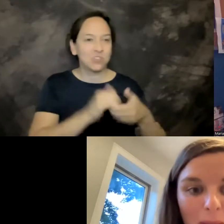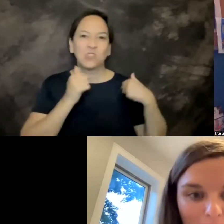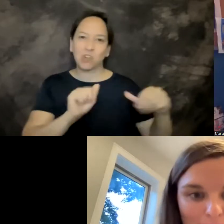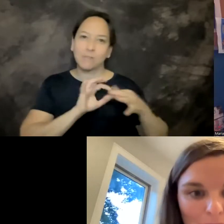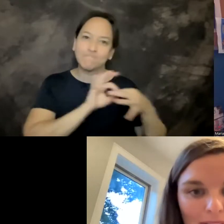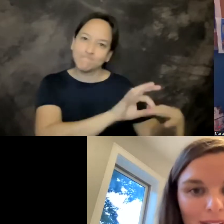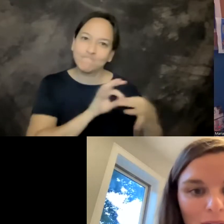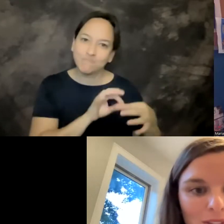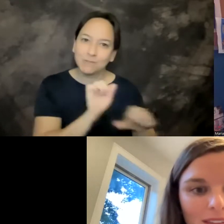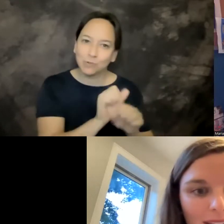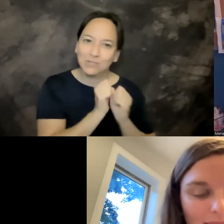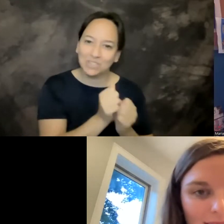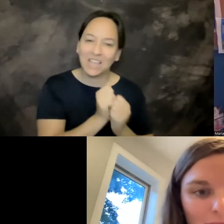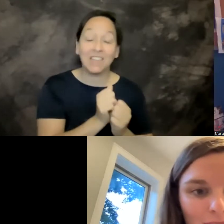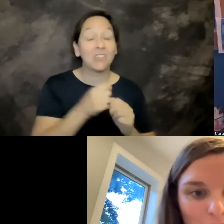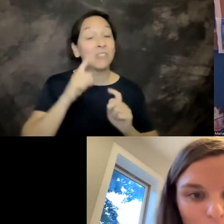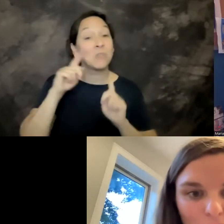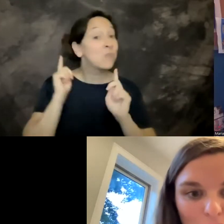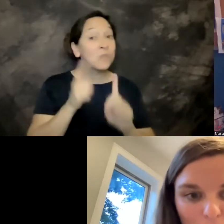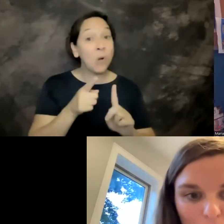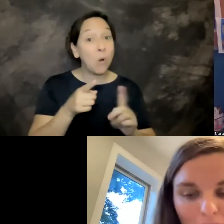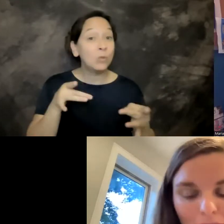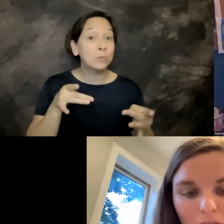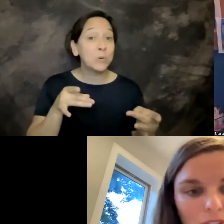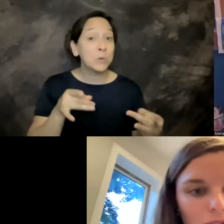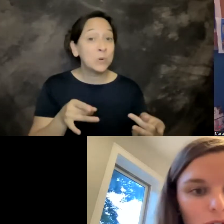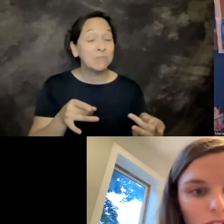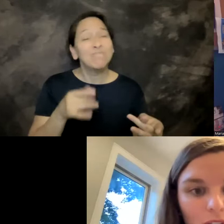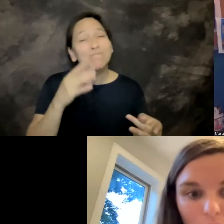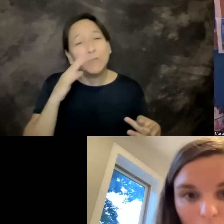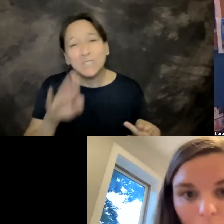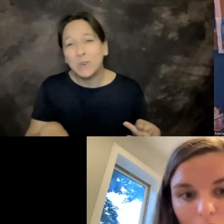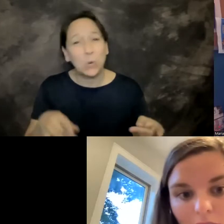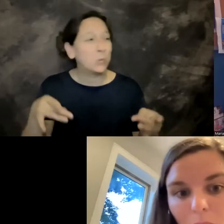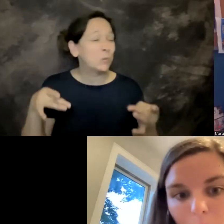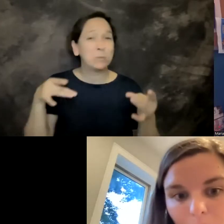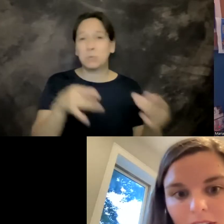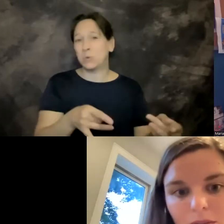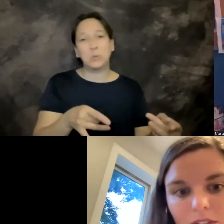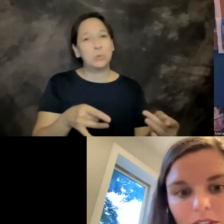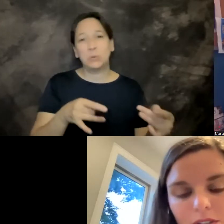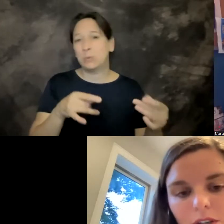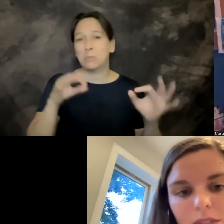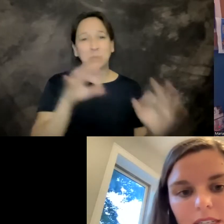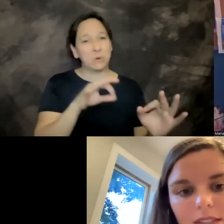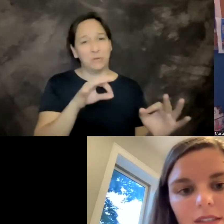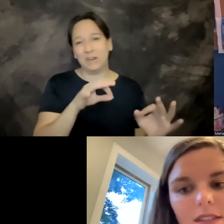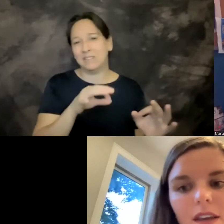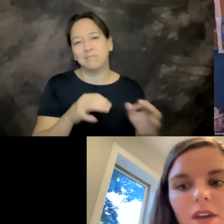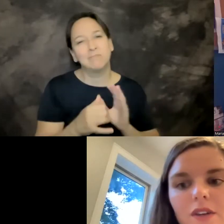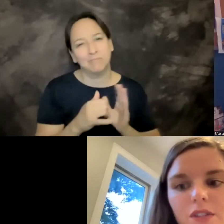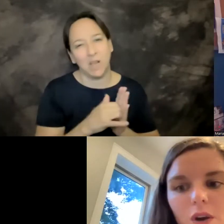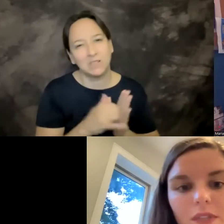as possible, acknowledging that an entirely smooth trip for folks who usually use the Orange Line won't be possible under these